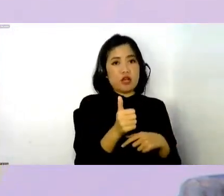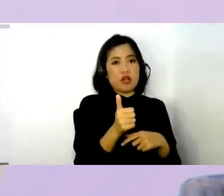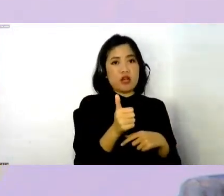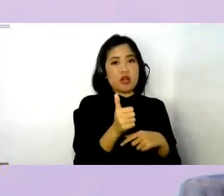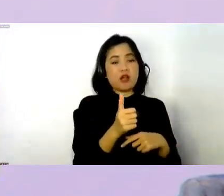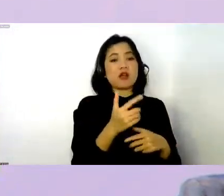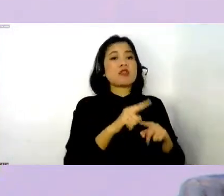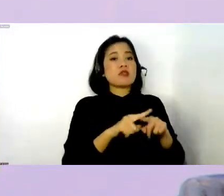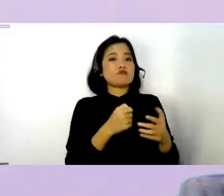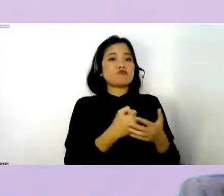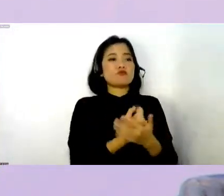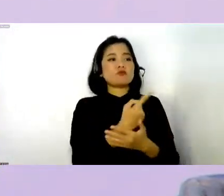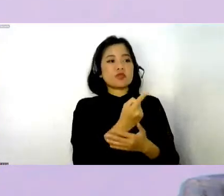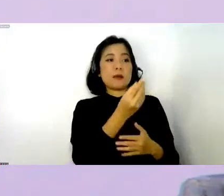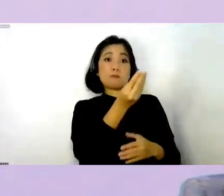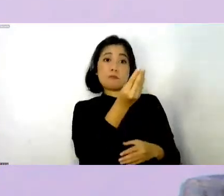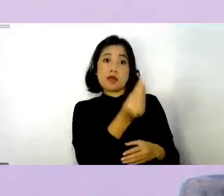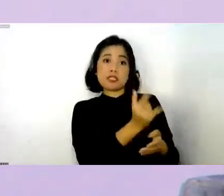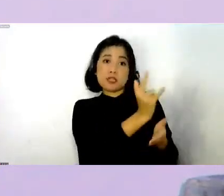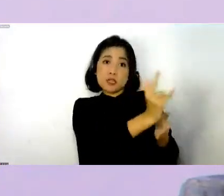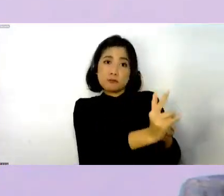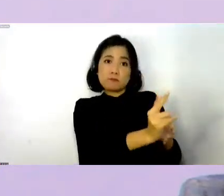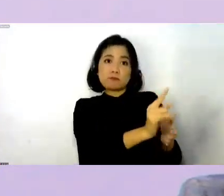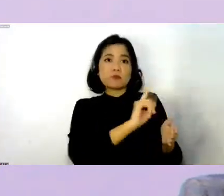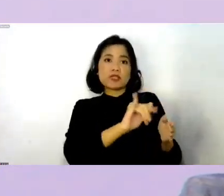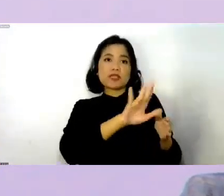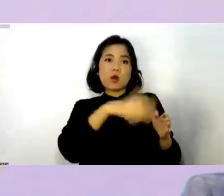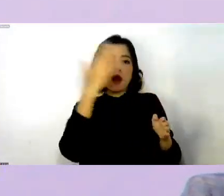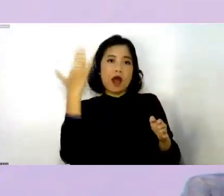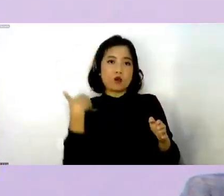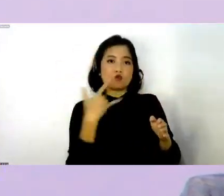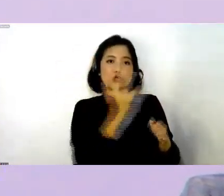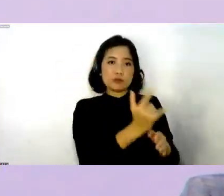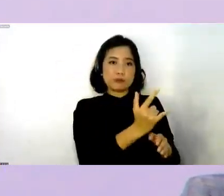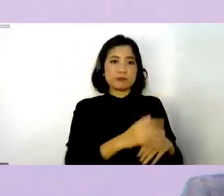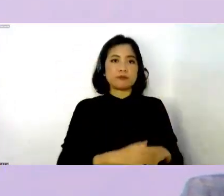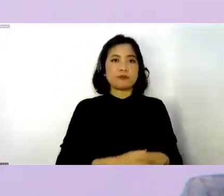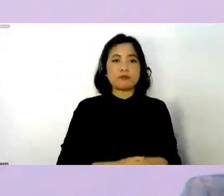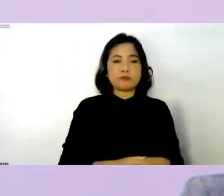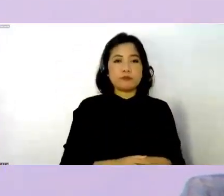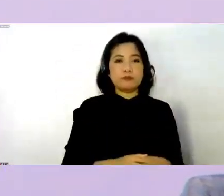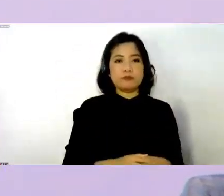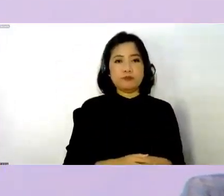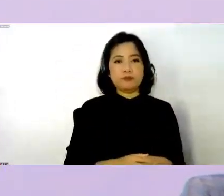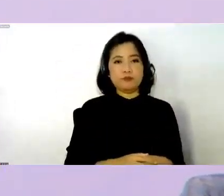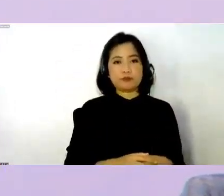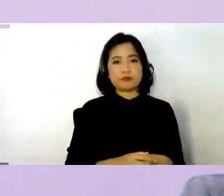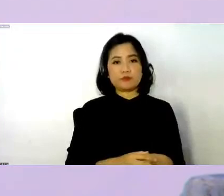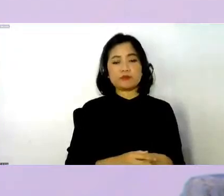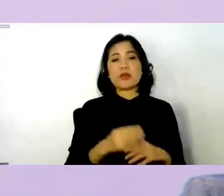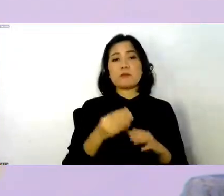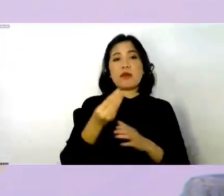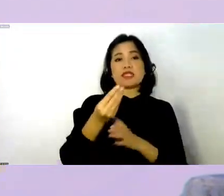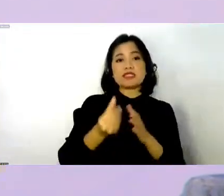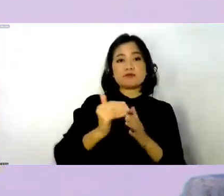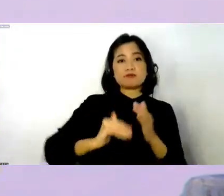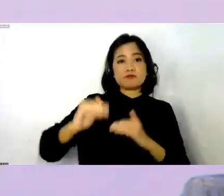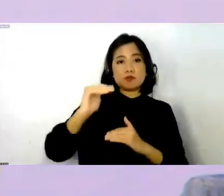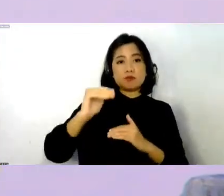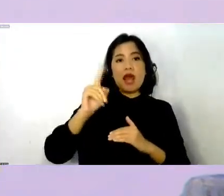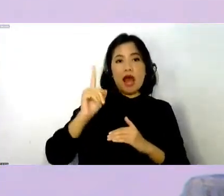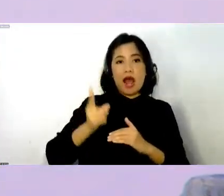of Central Bureau will deliver the message, but at that time, I have to be ready as a part of the